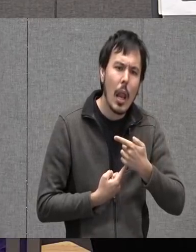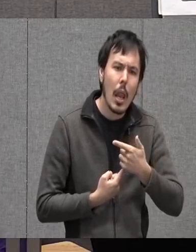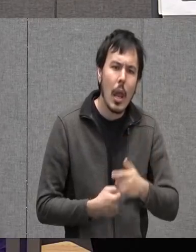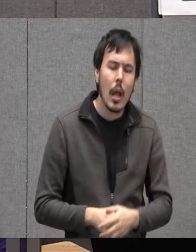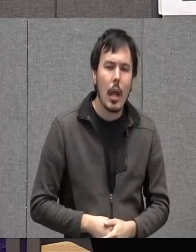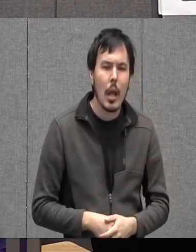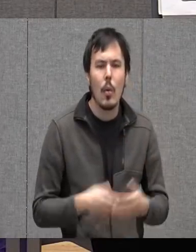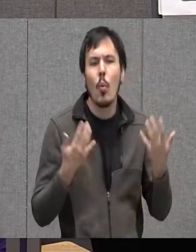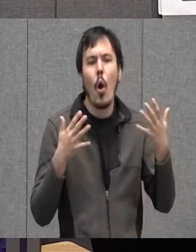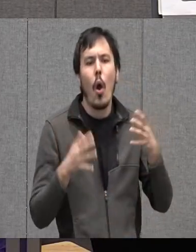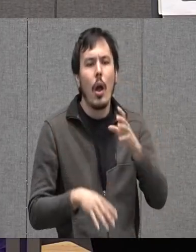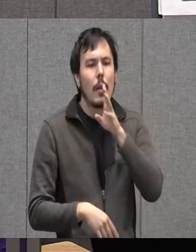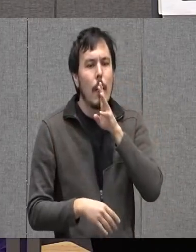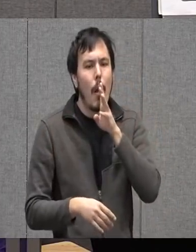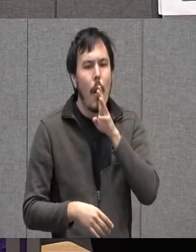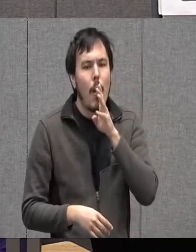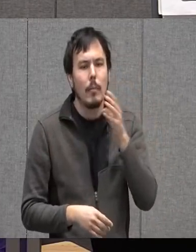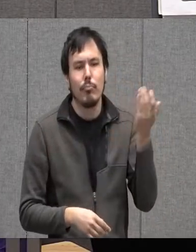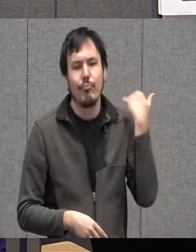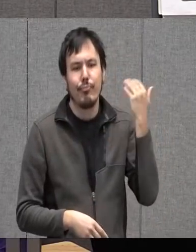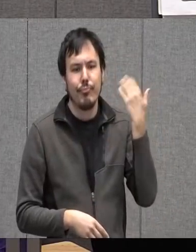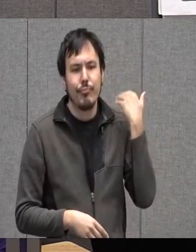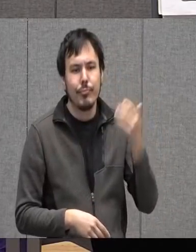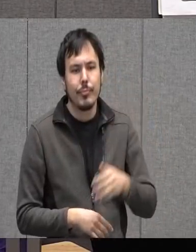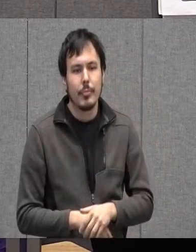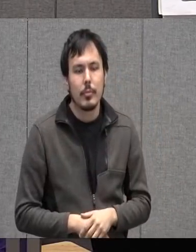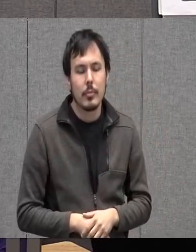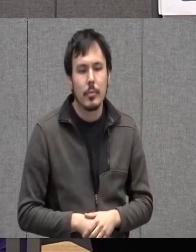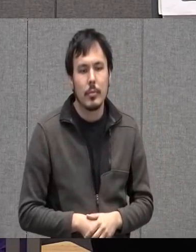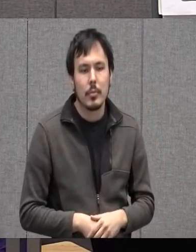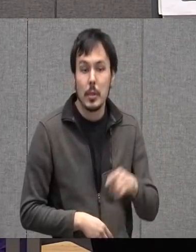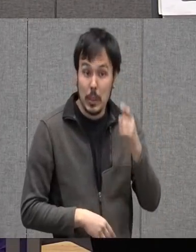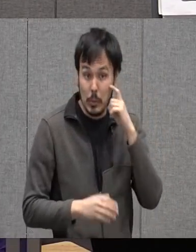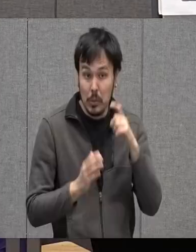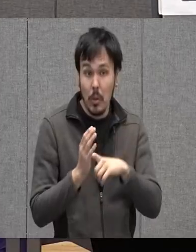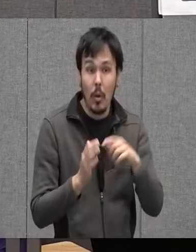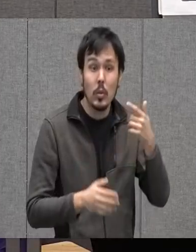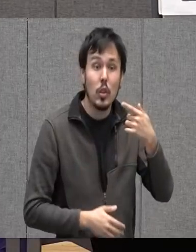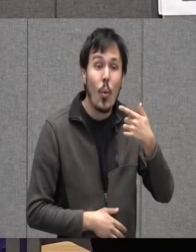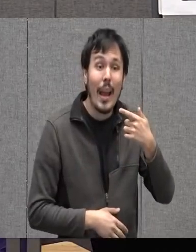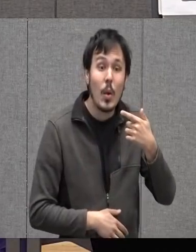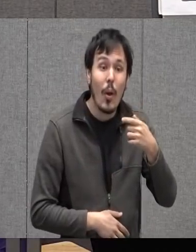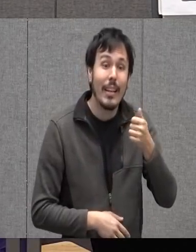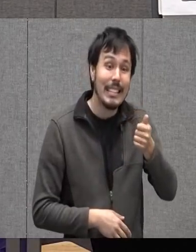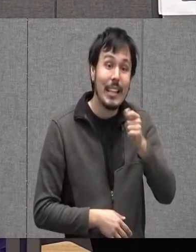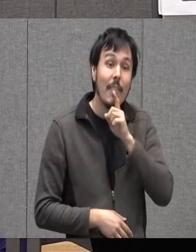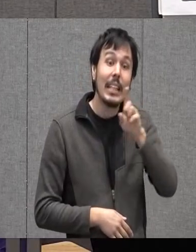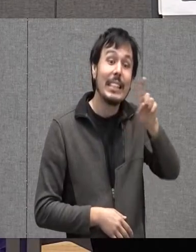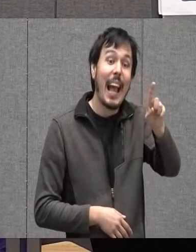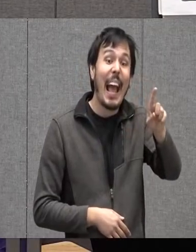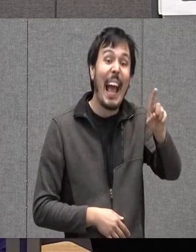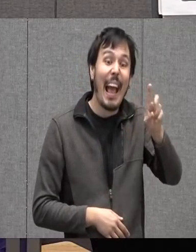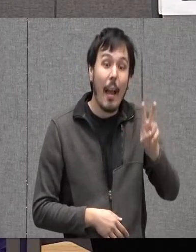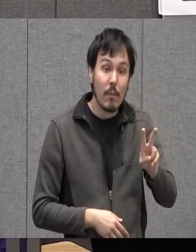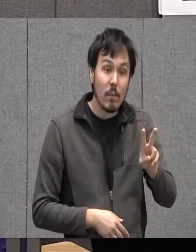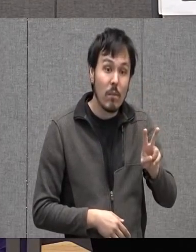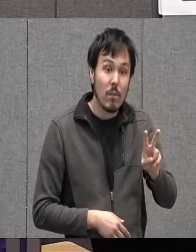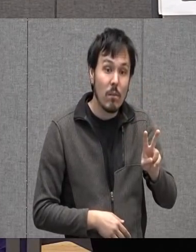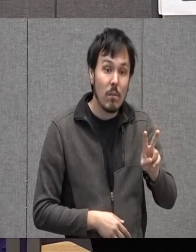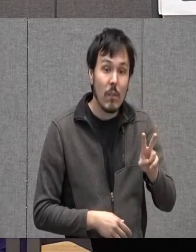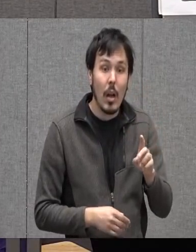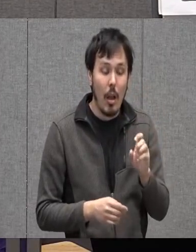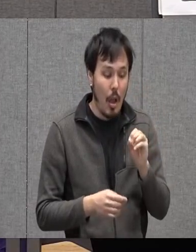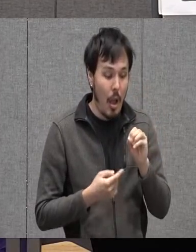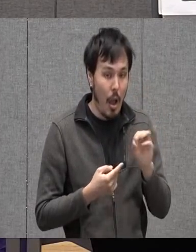And we had talked about that we noticed 21 was half of 42.